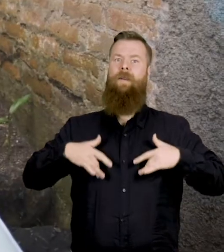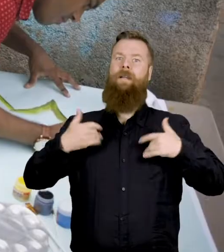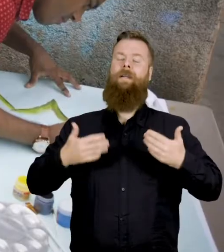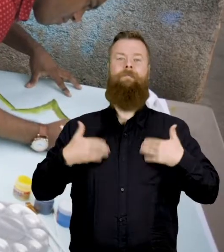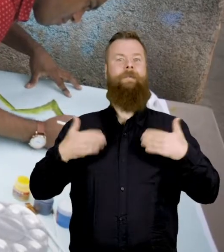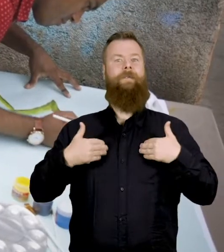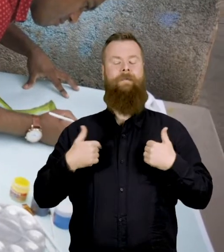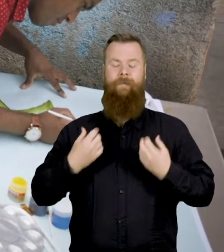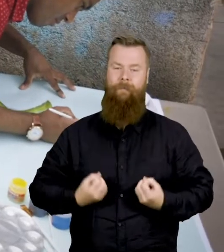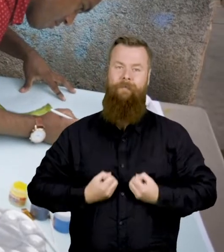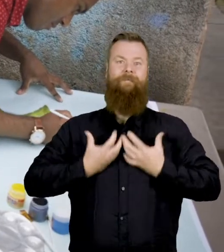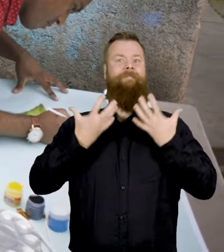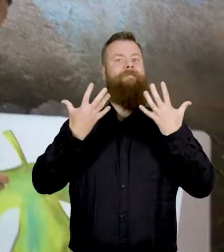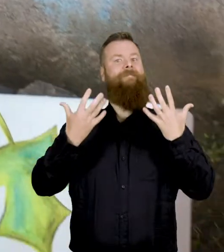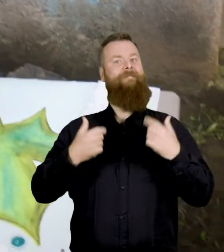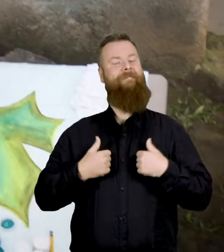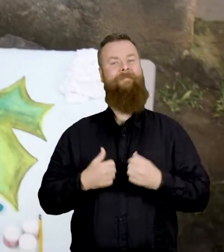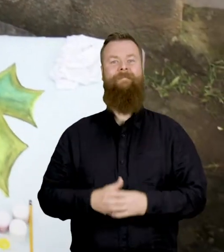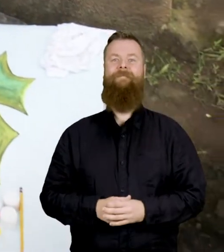feeling inspired.